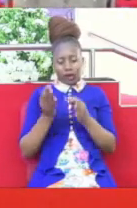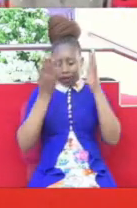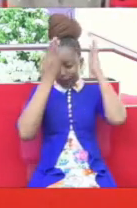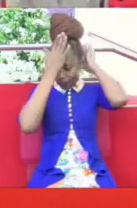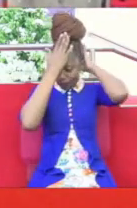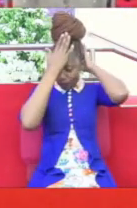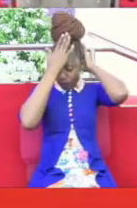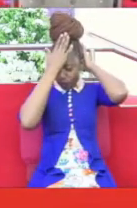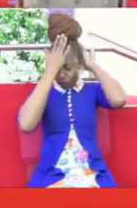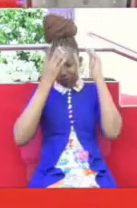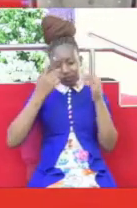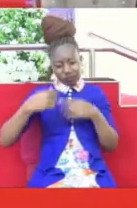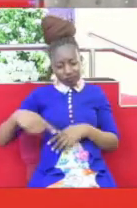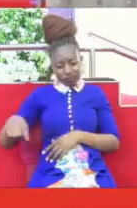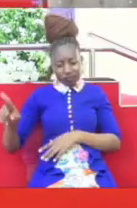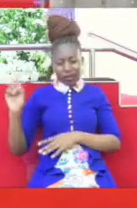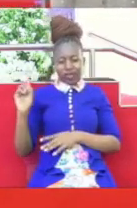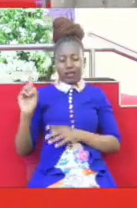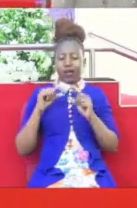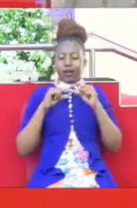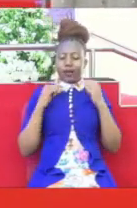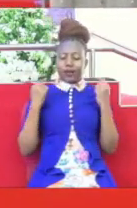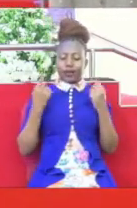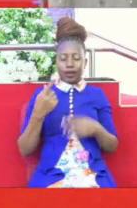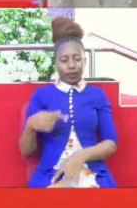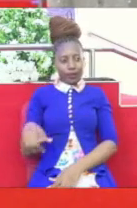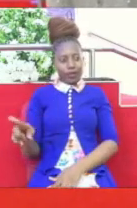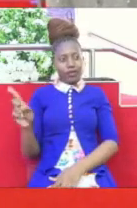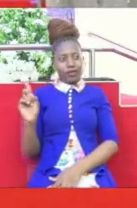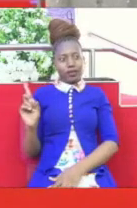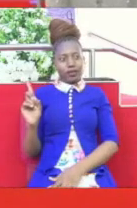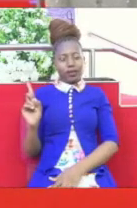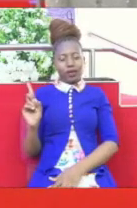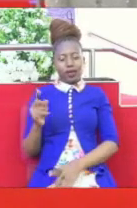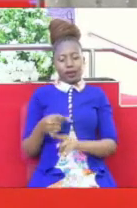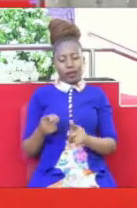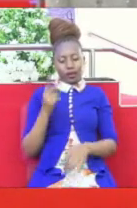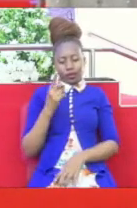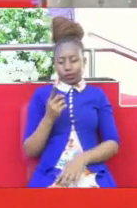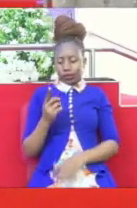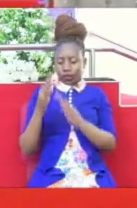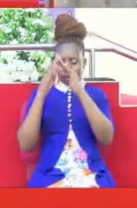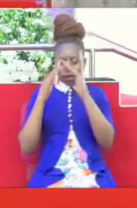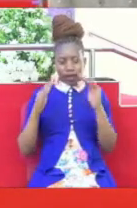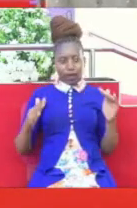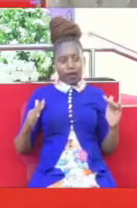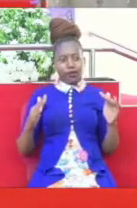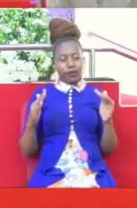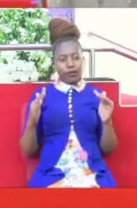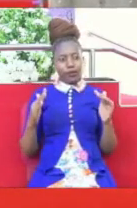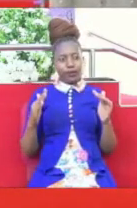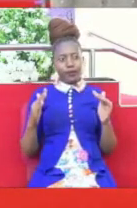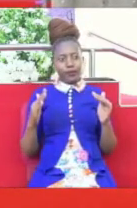that drove by, na kama mchungaji pia angepita pale, were at the house, na uko katika nyumba, and offended because you had invited a